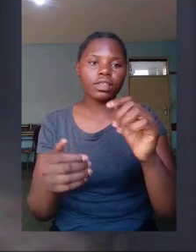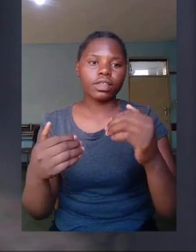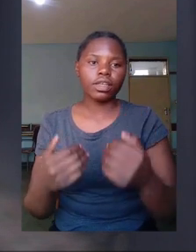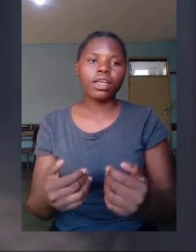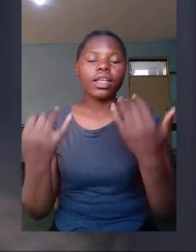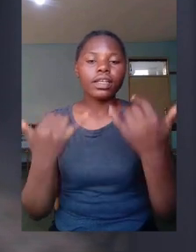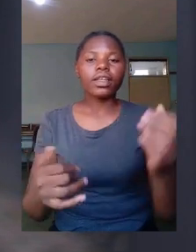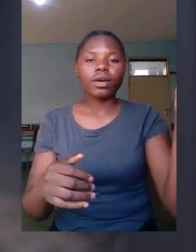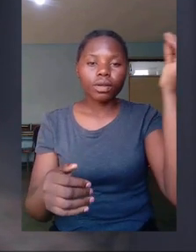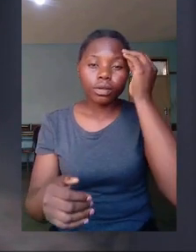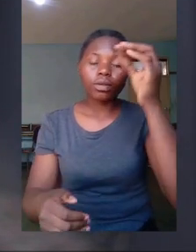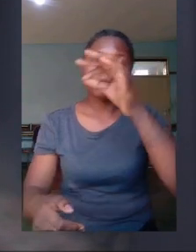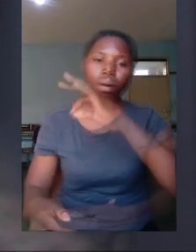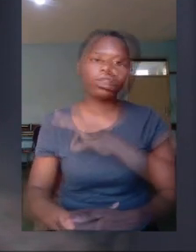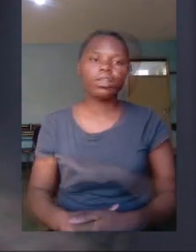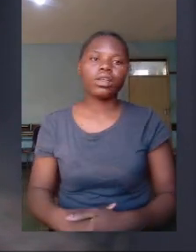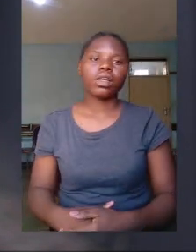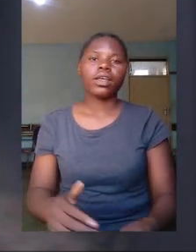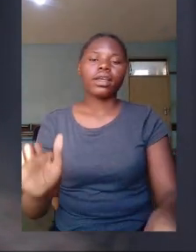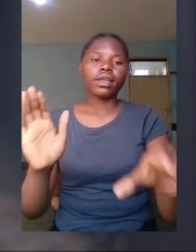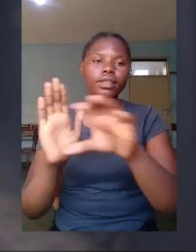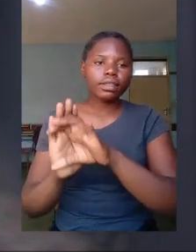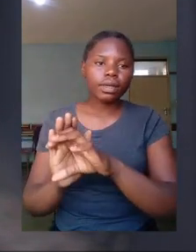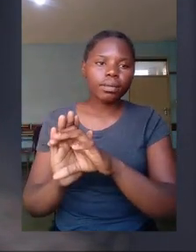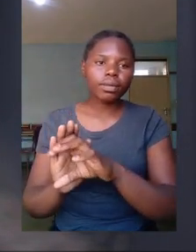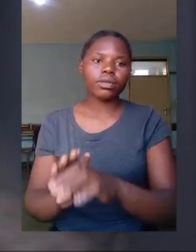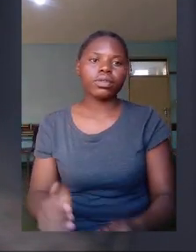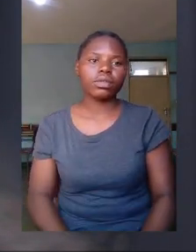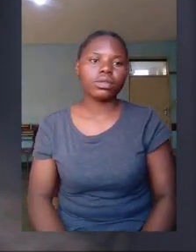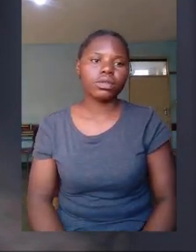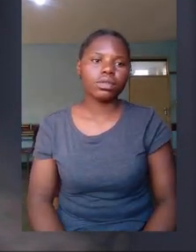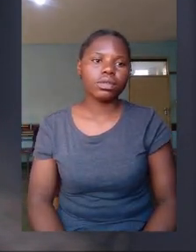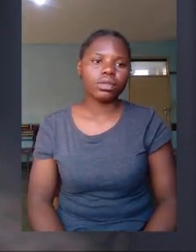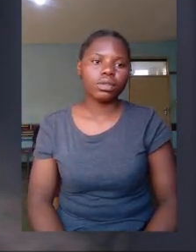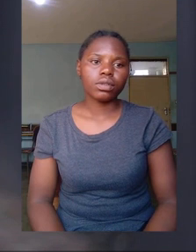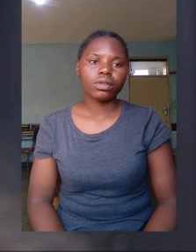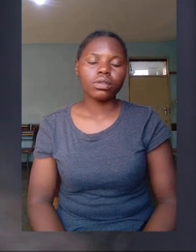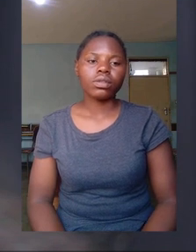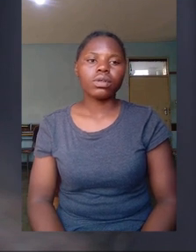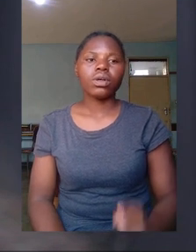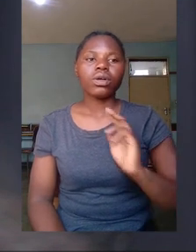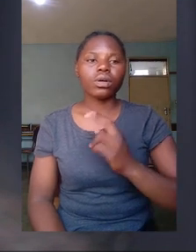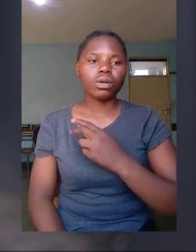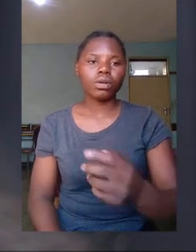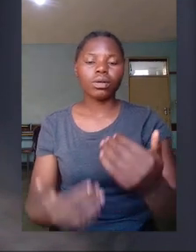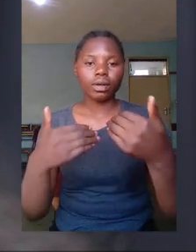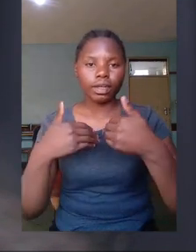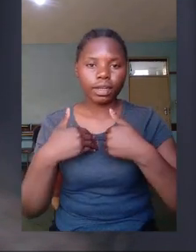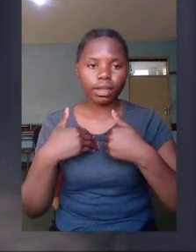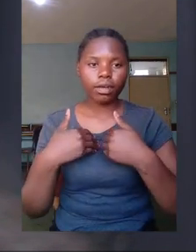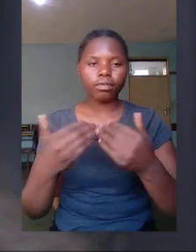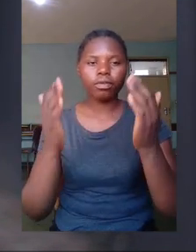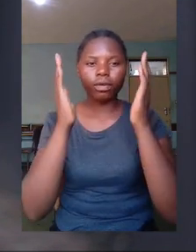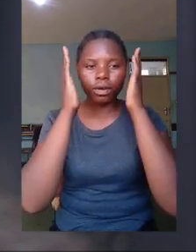far outweigh the costs. The exact mechanism probably will vary between the countries, but ultimately we hope that the forecast can